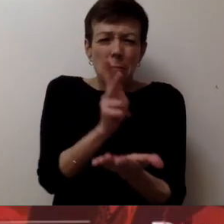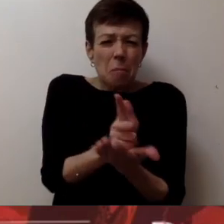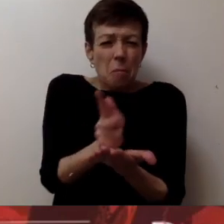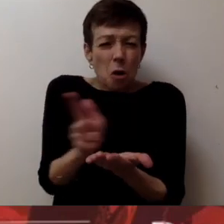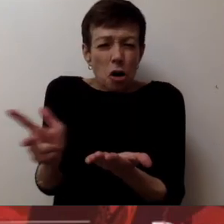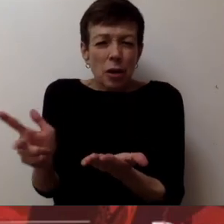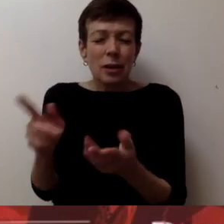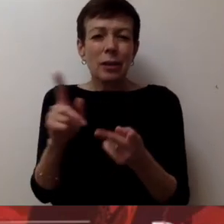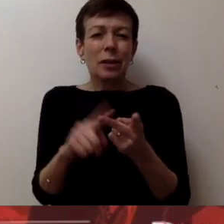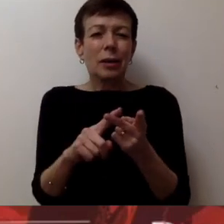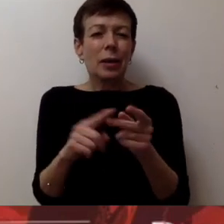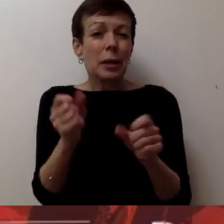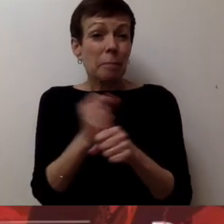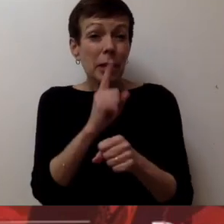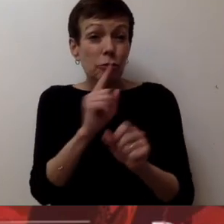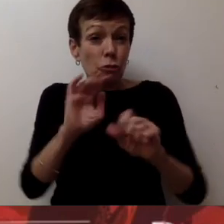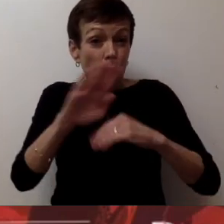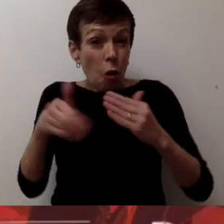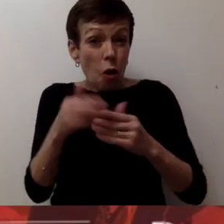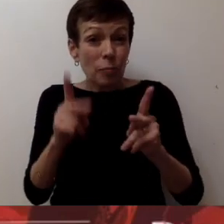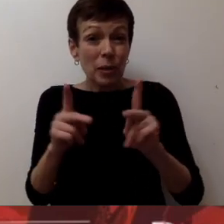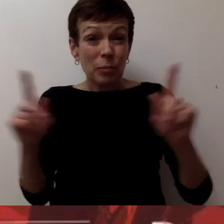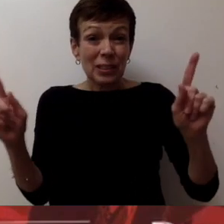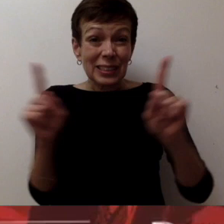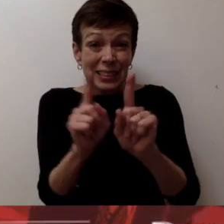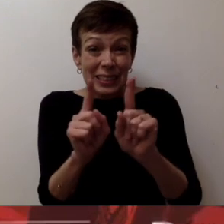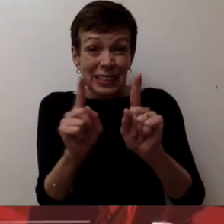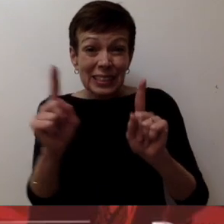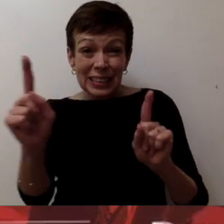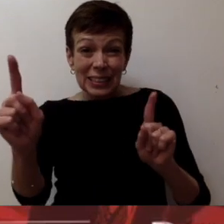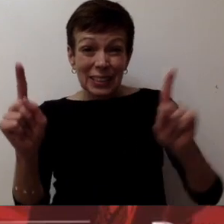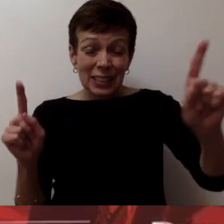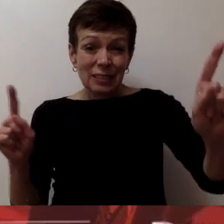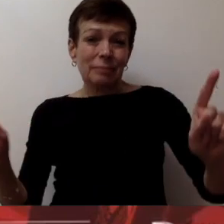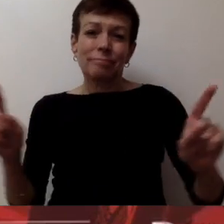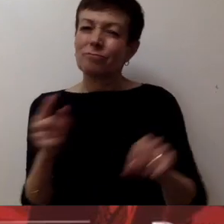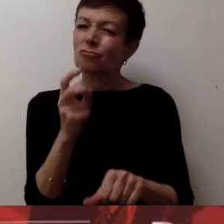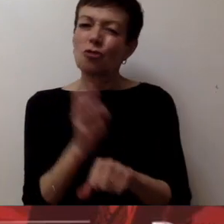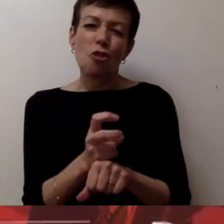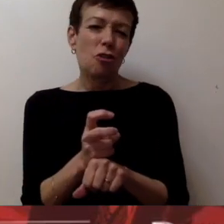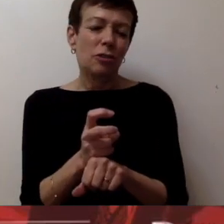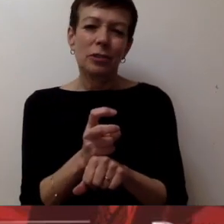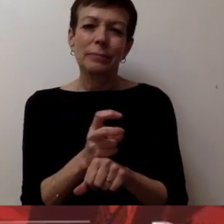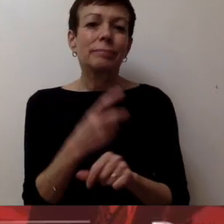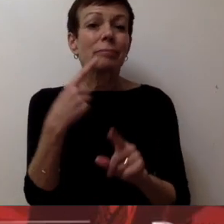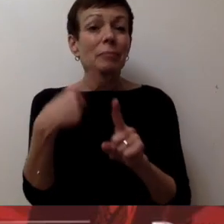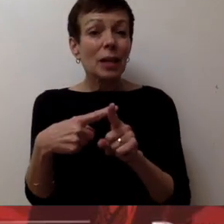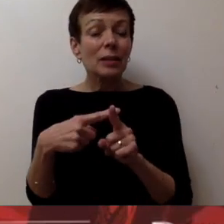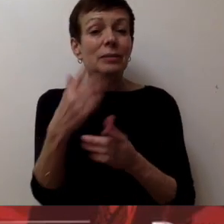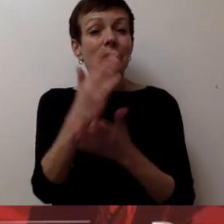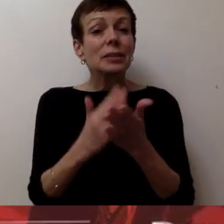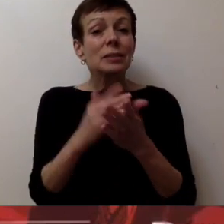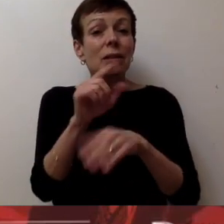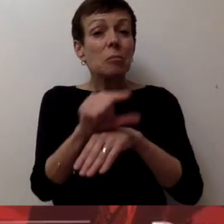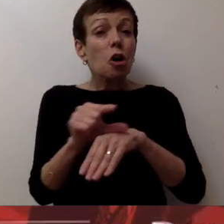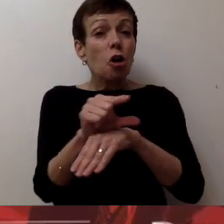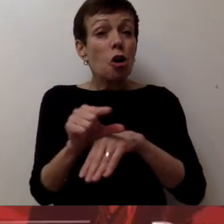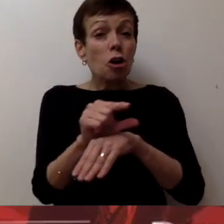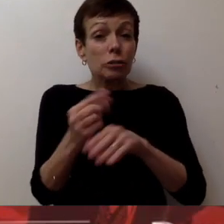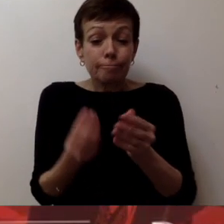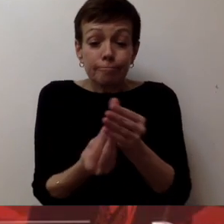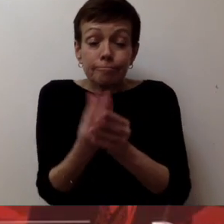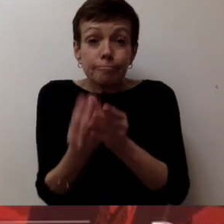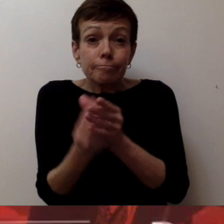to ensure that all gardeners follow necessary regulations. Additionally, some garden plots are operated by